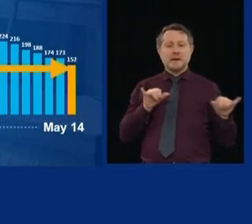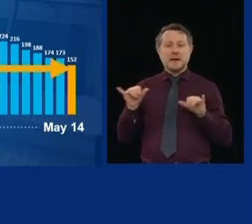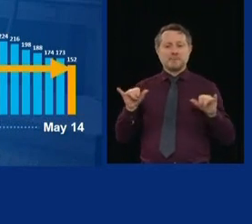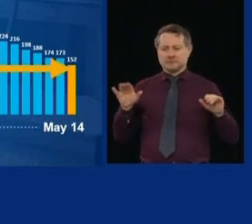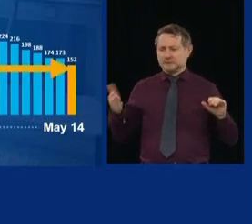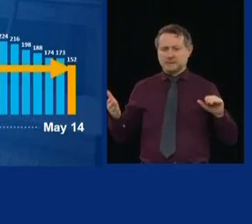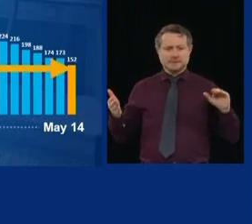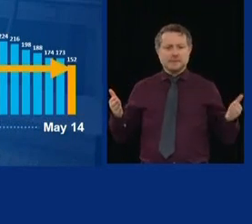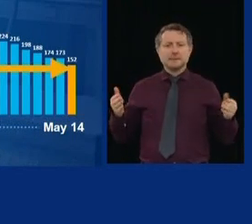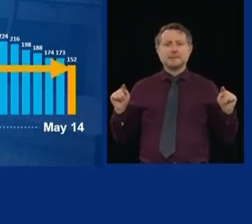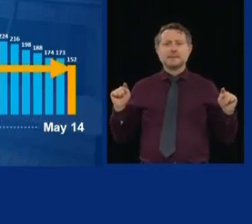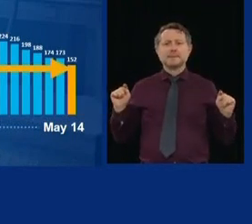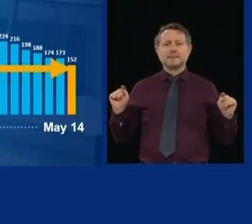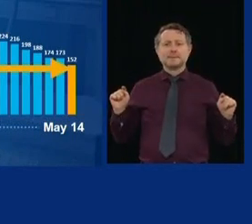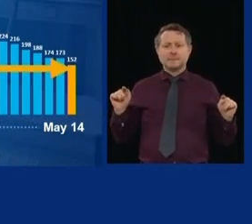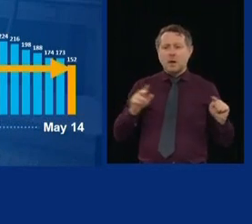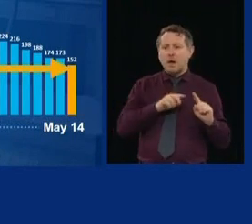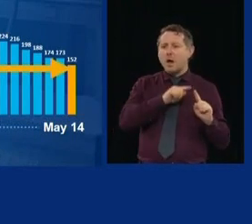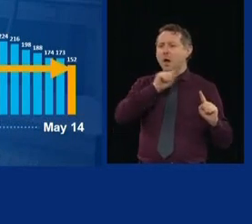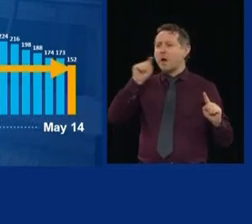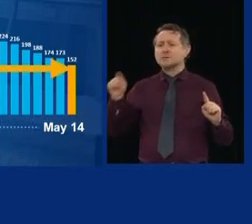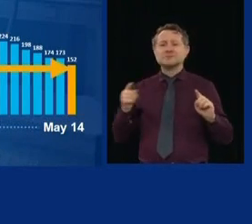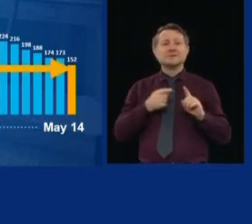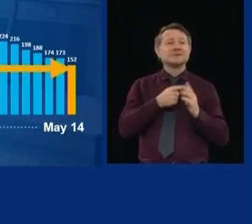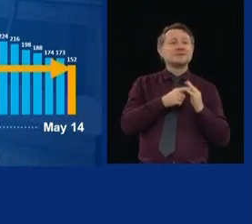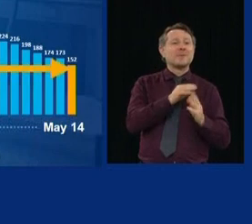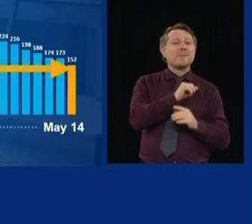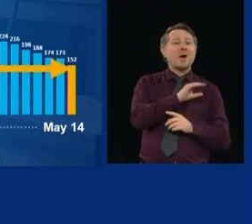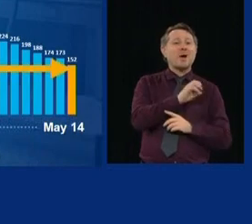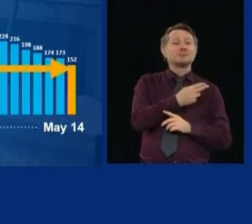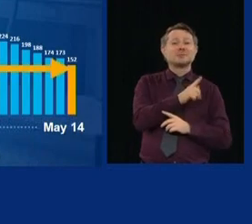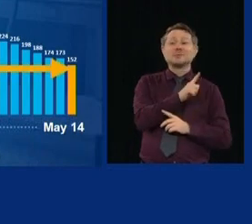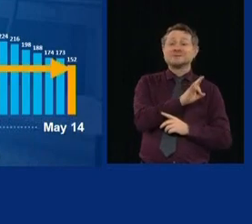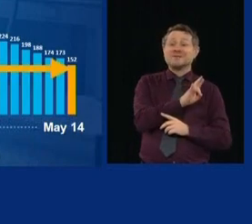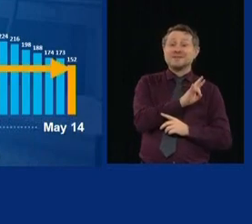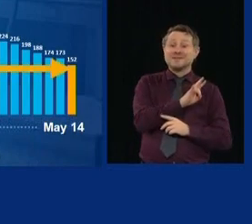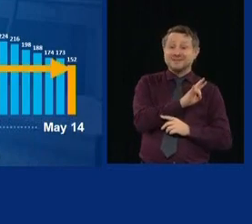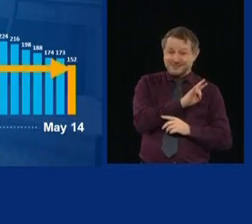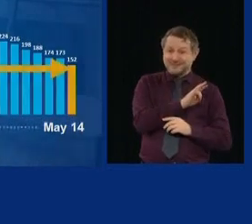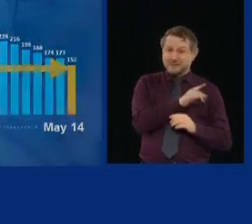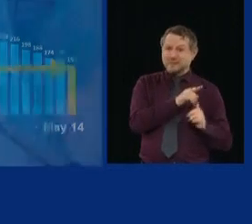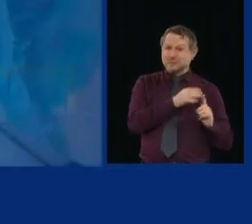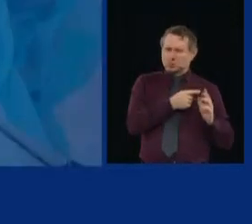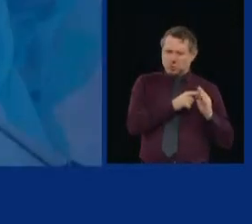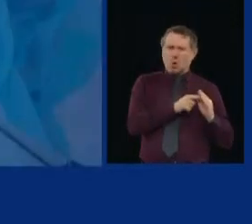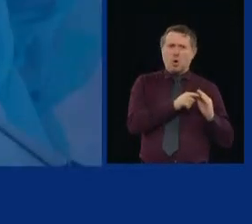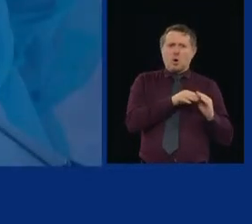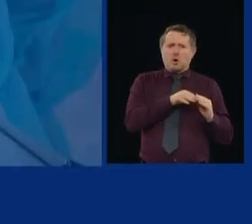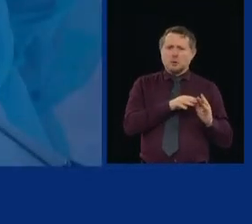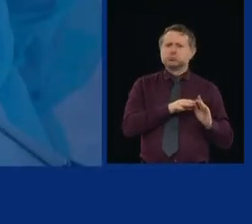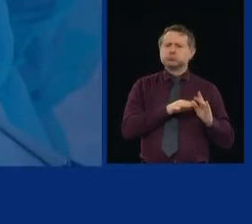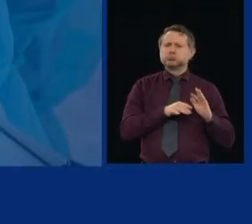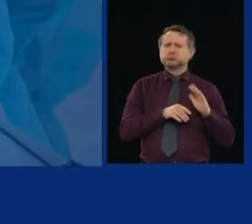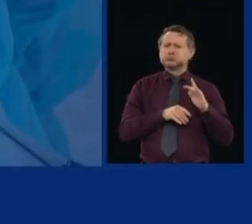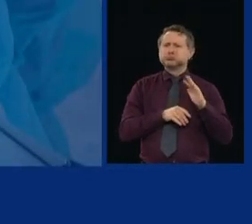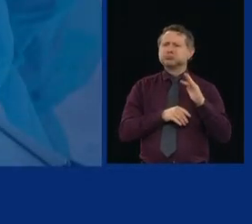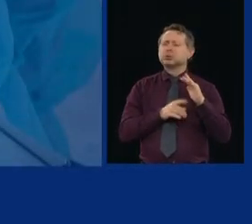back to March 27th, and that's when we really first started this miserable